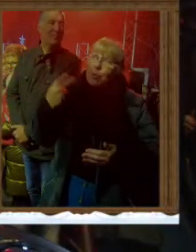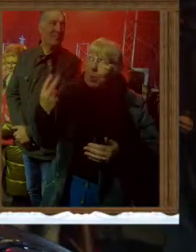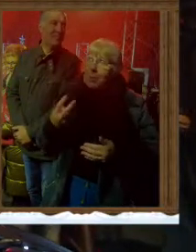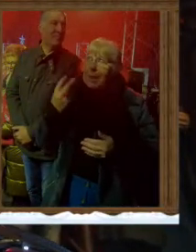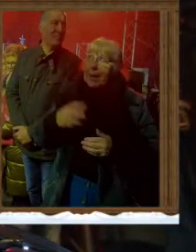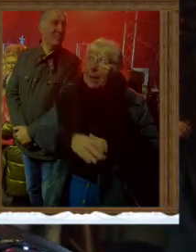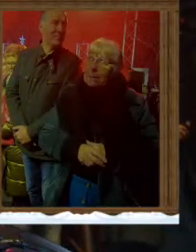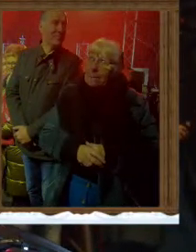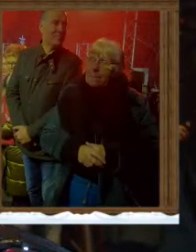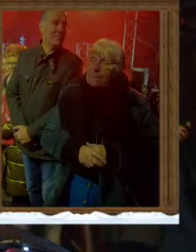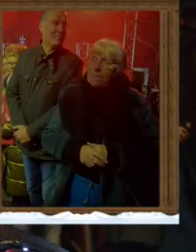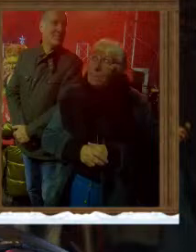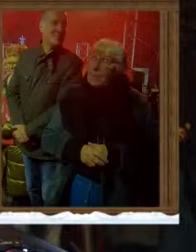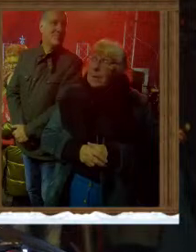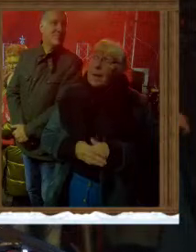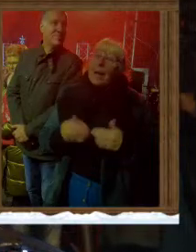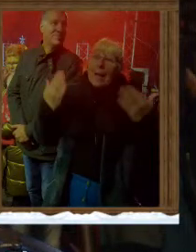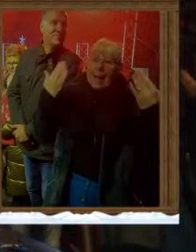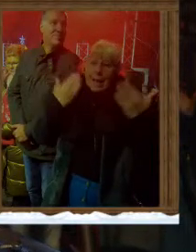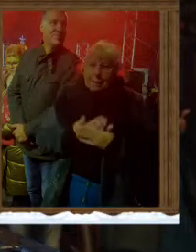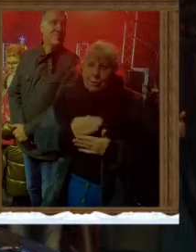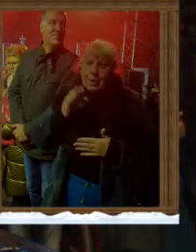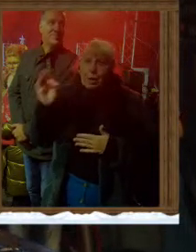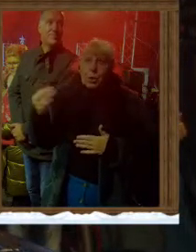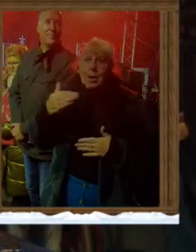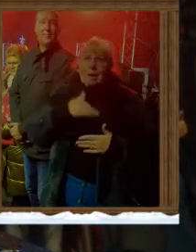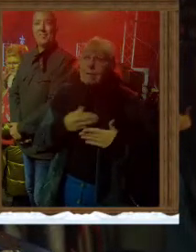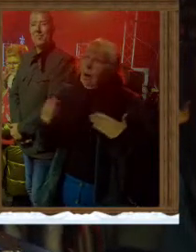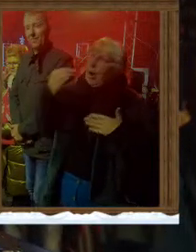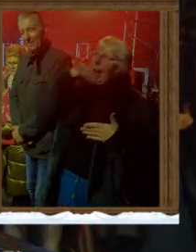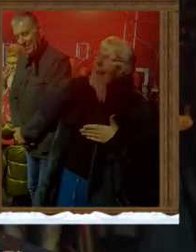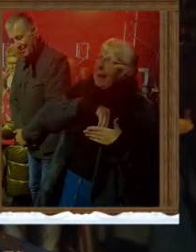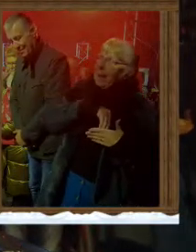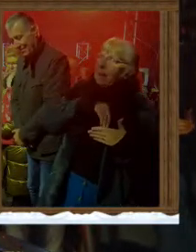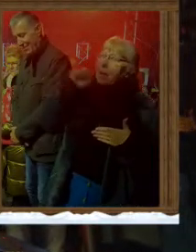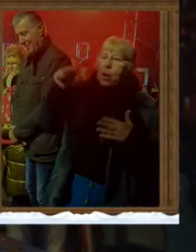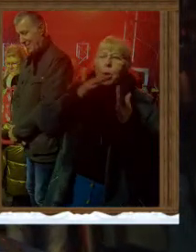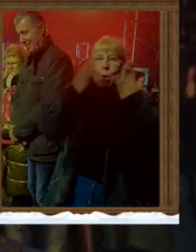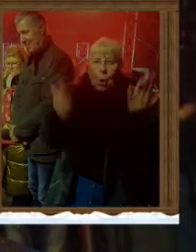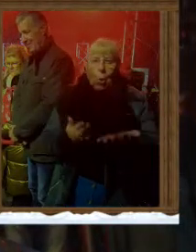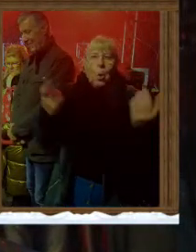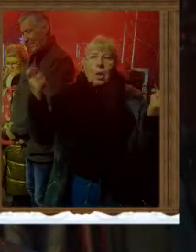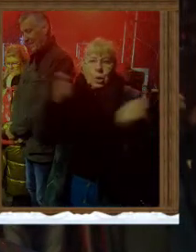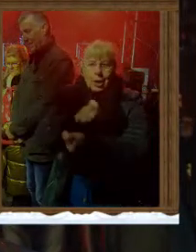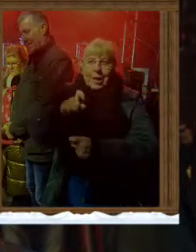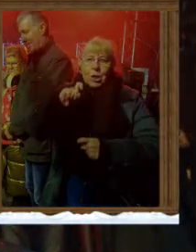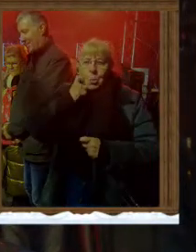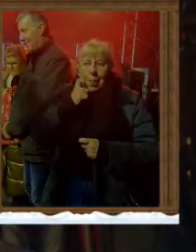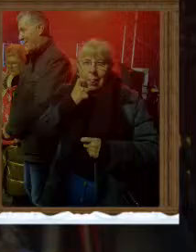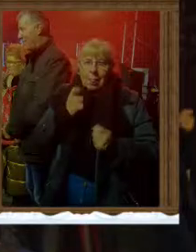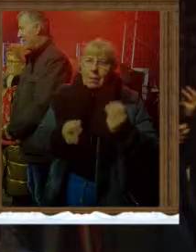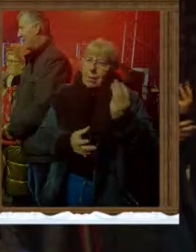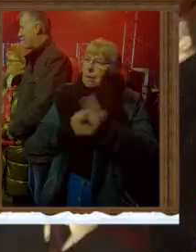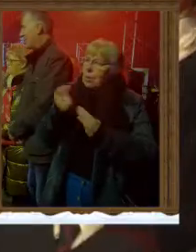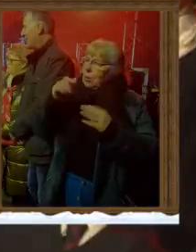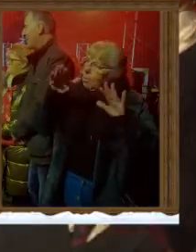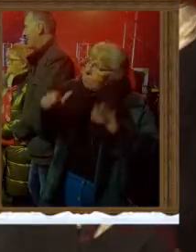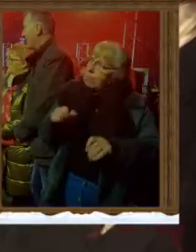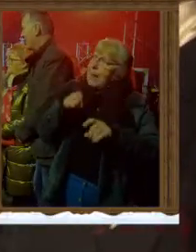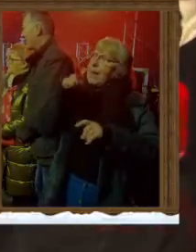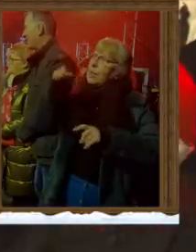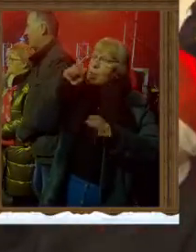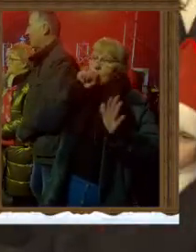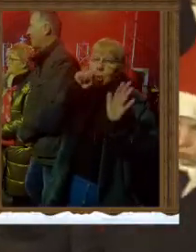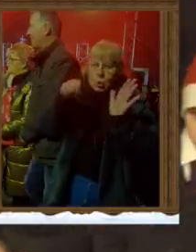you ask him tonight into your heart, he'll change your world too. May God bless you this Christmas from